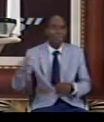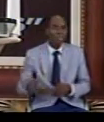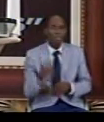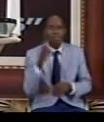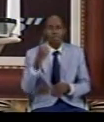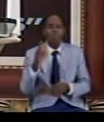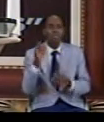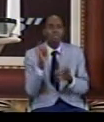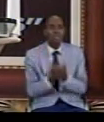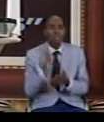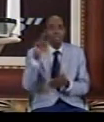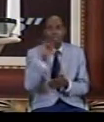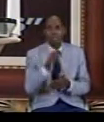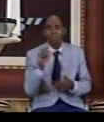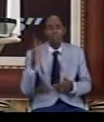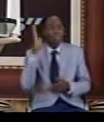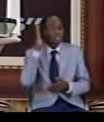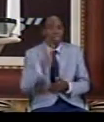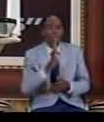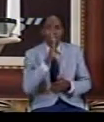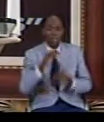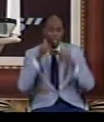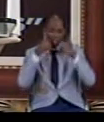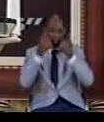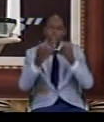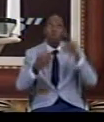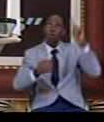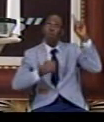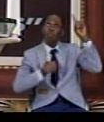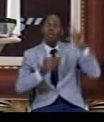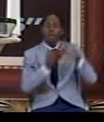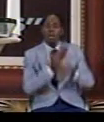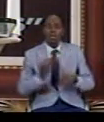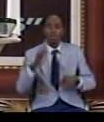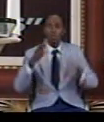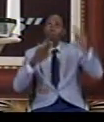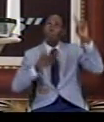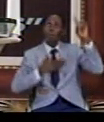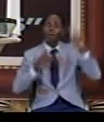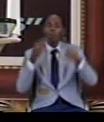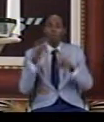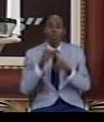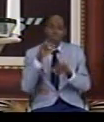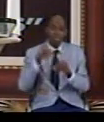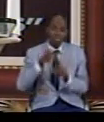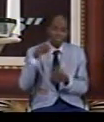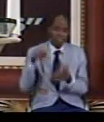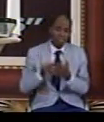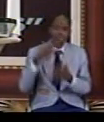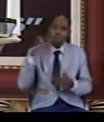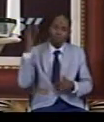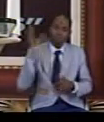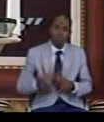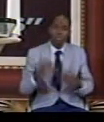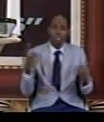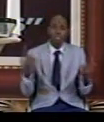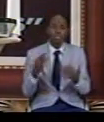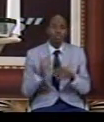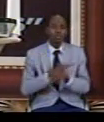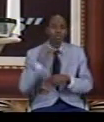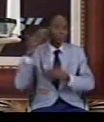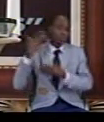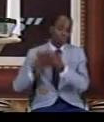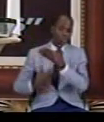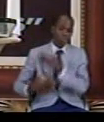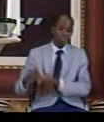whosoever therefore shall be ashamed of me and of my words in this adulterous and sinful generation,